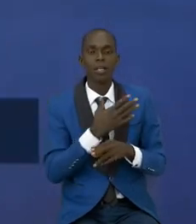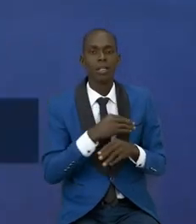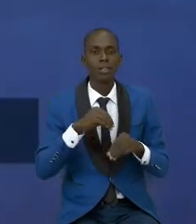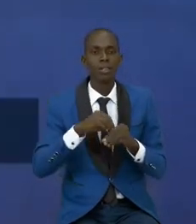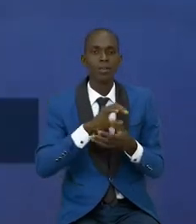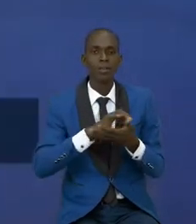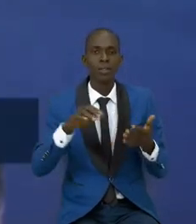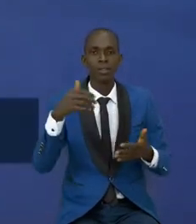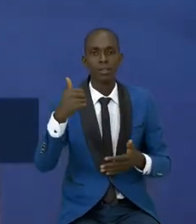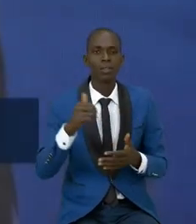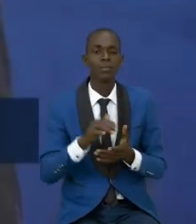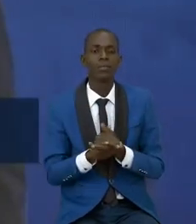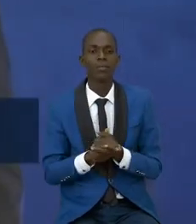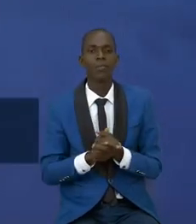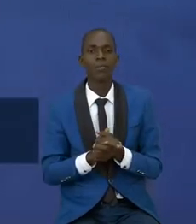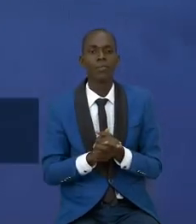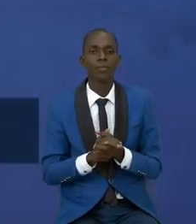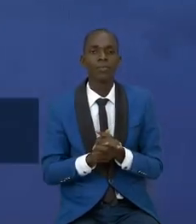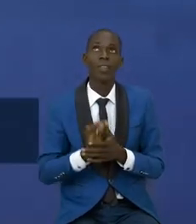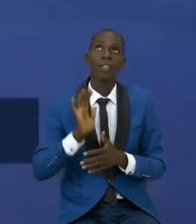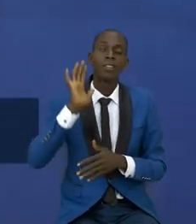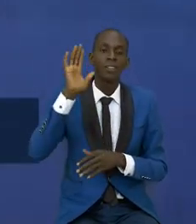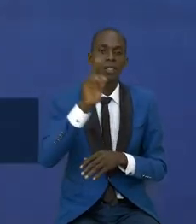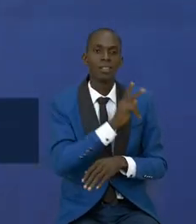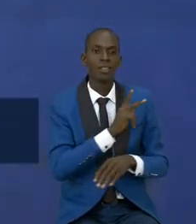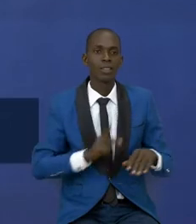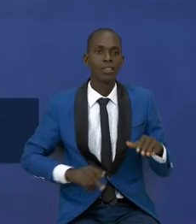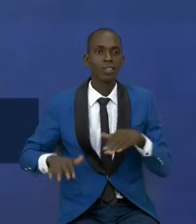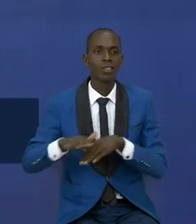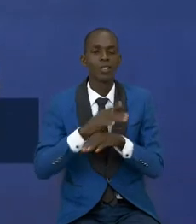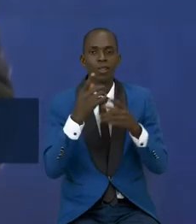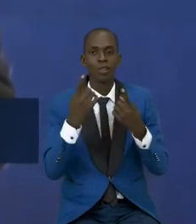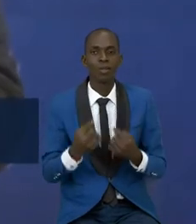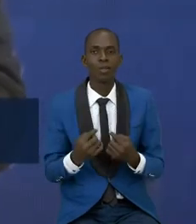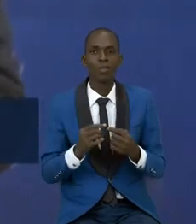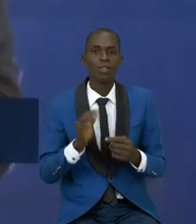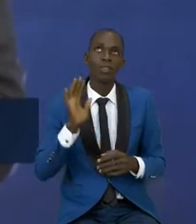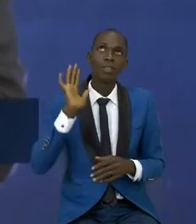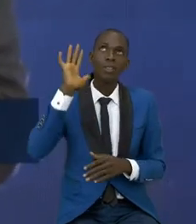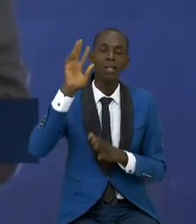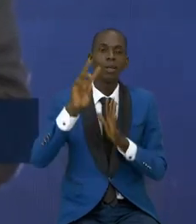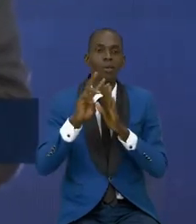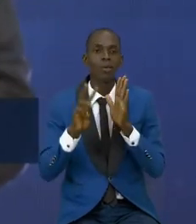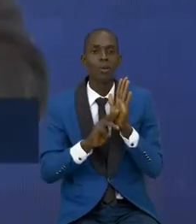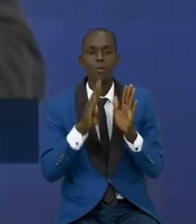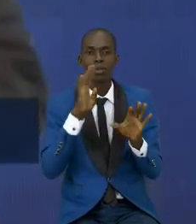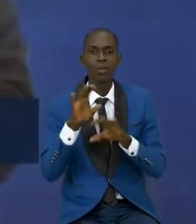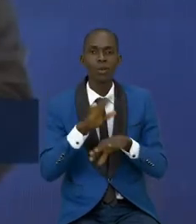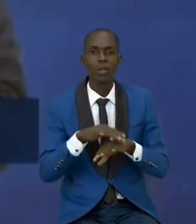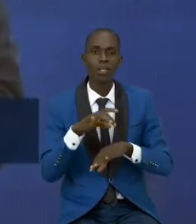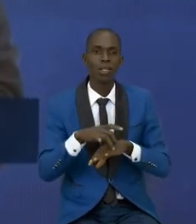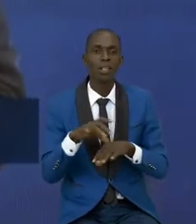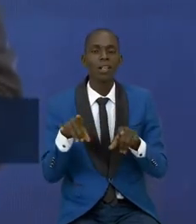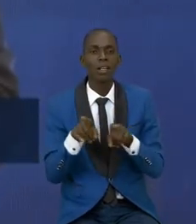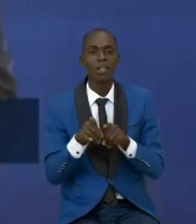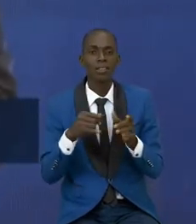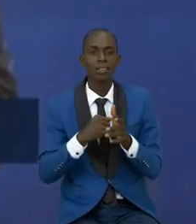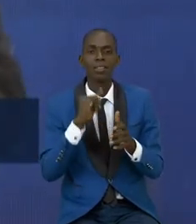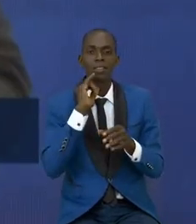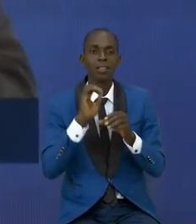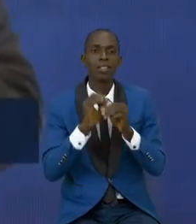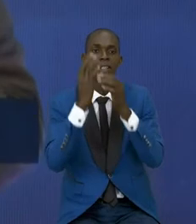10, it says, thy kingdom come, thy will be done in earth as it is in